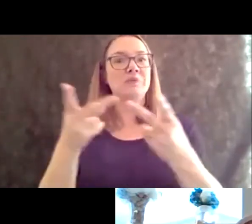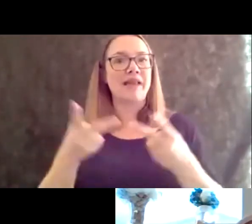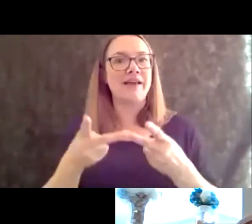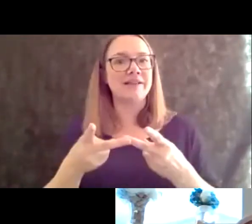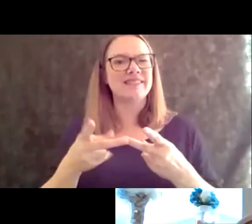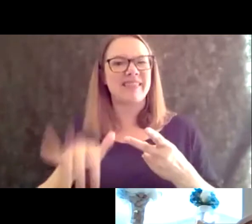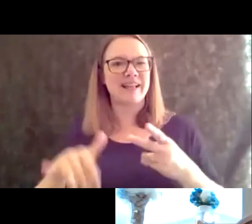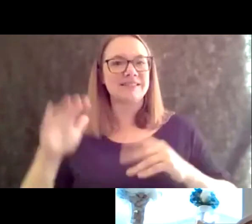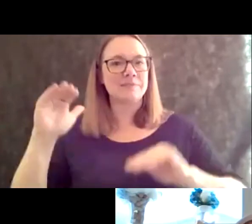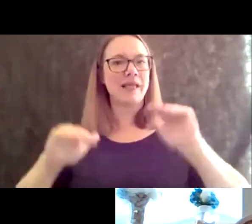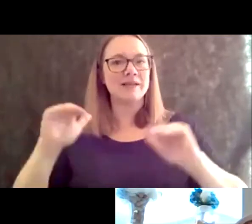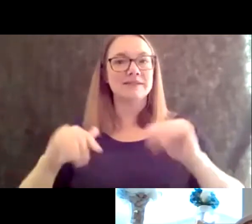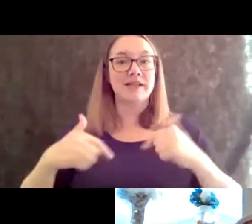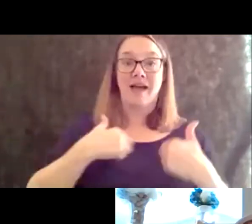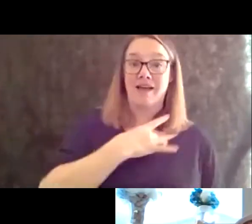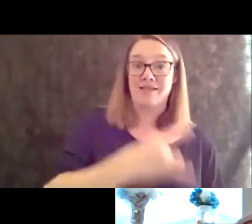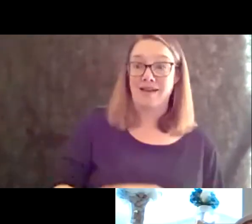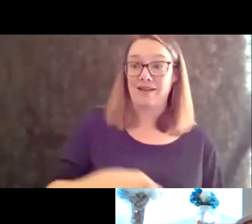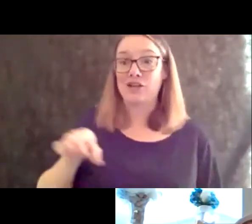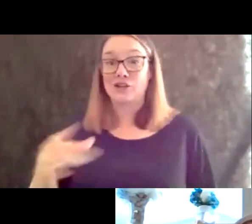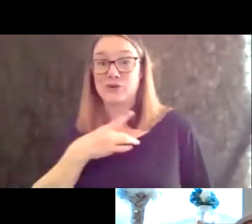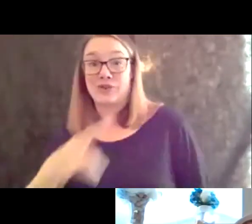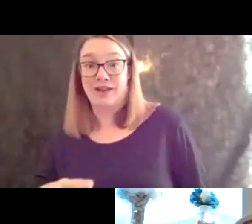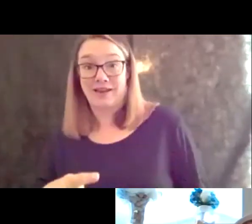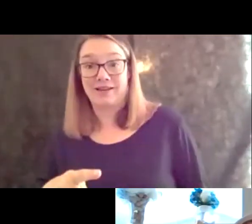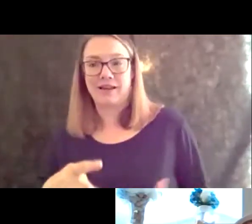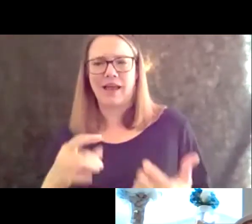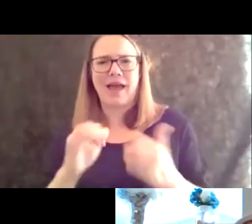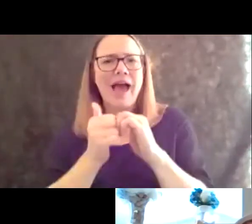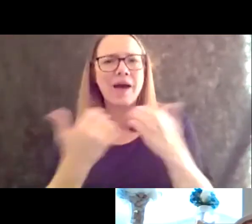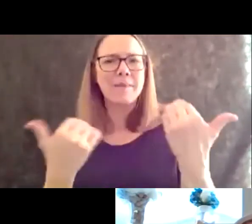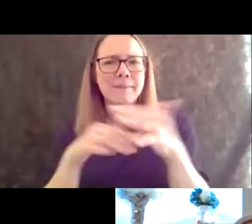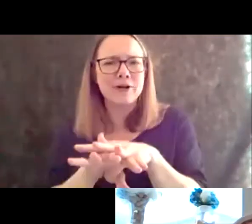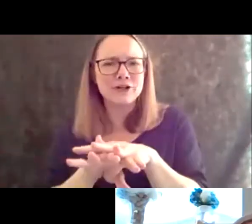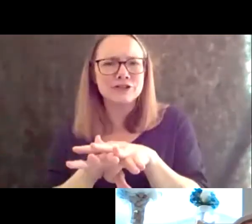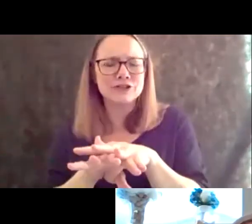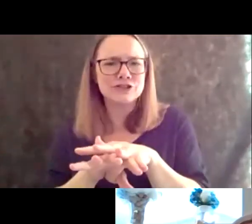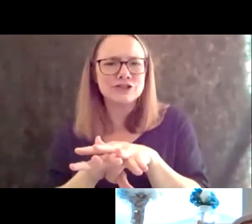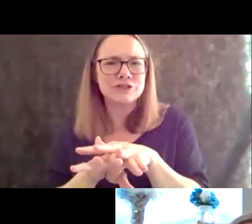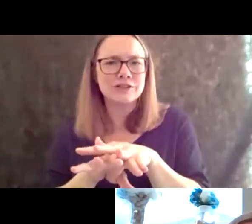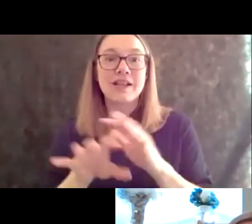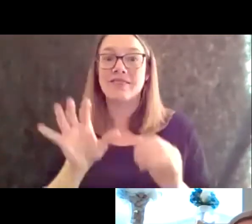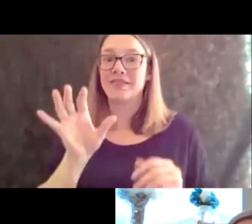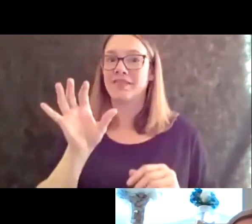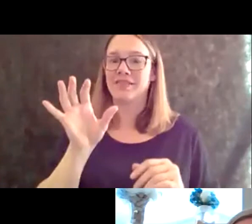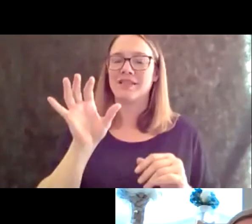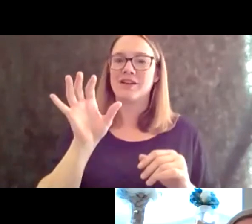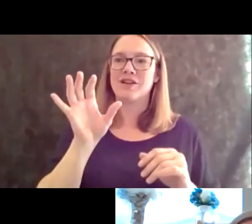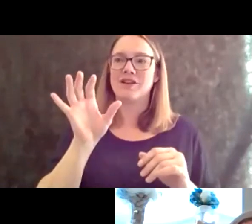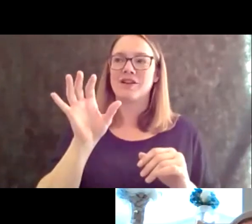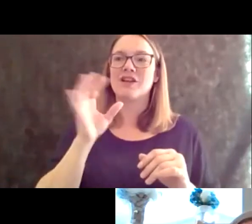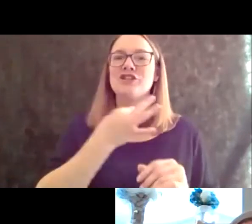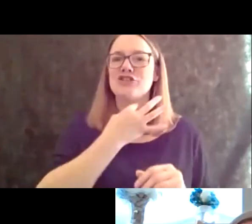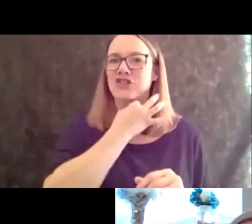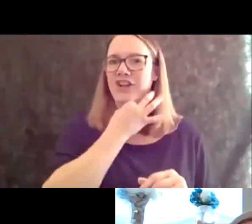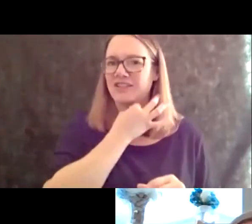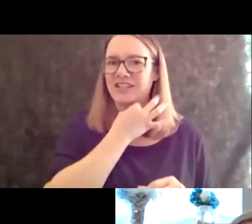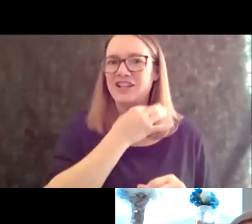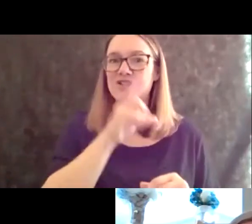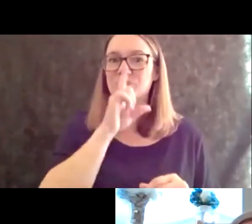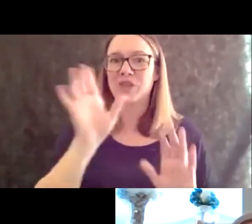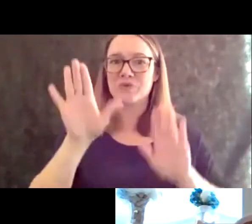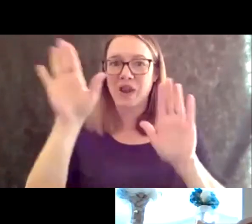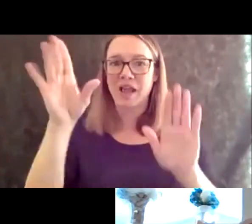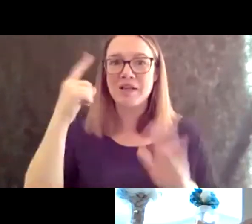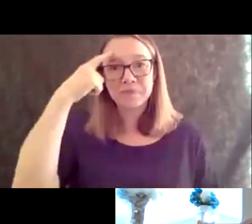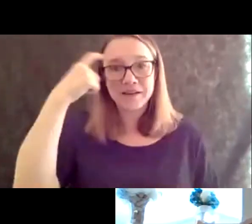like this thing and you really like this thing. How can we merge the two? And I think the great part about curiosity is once you